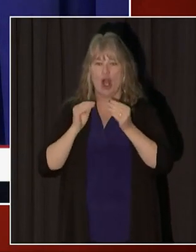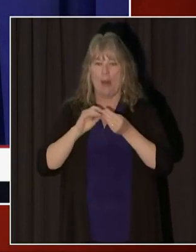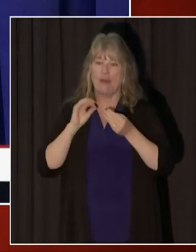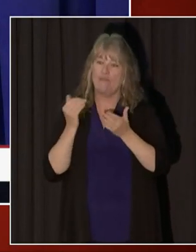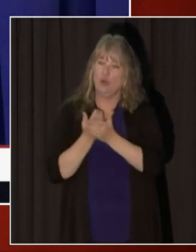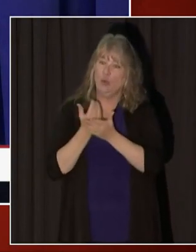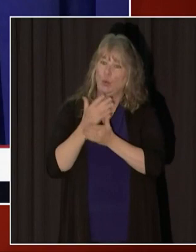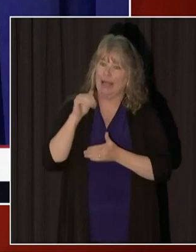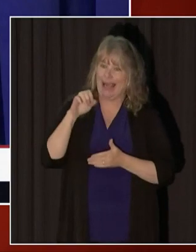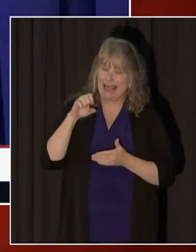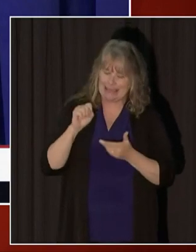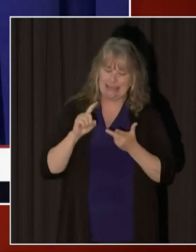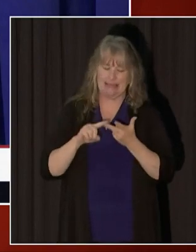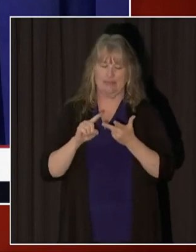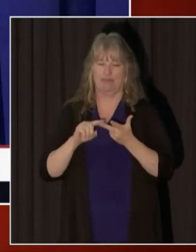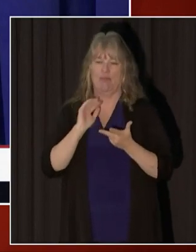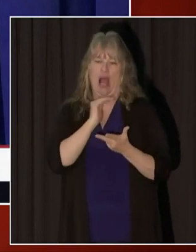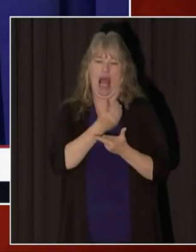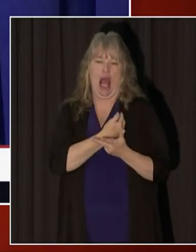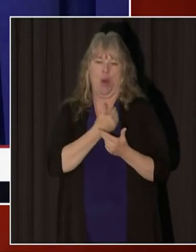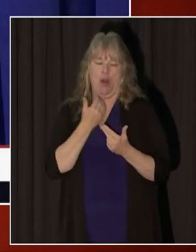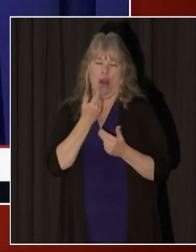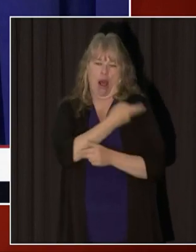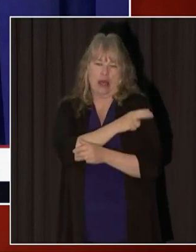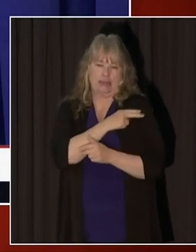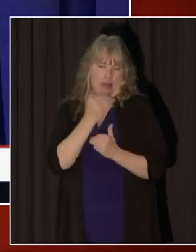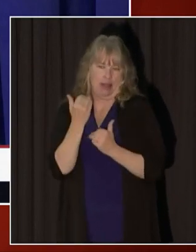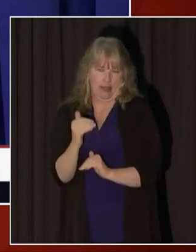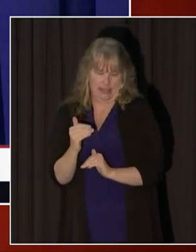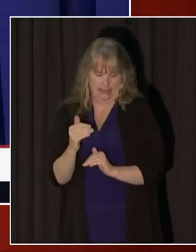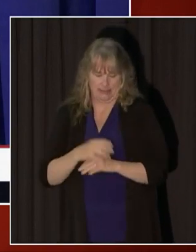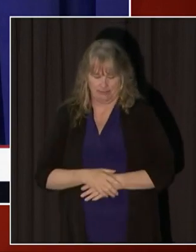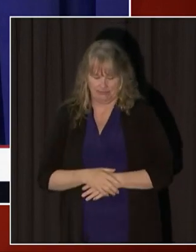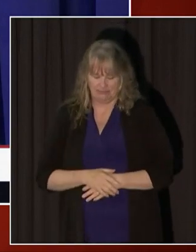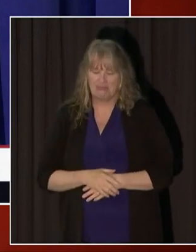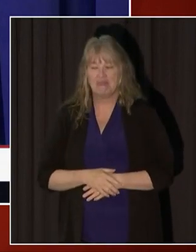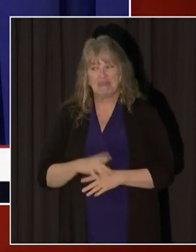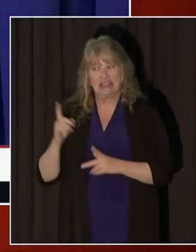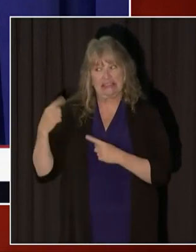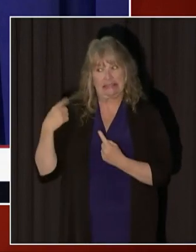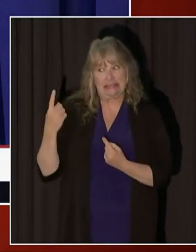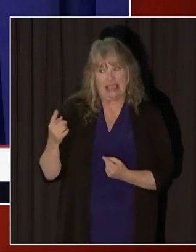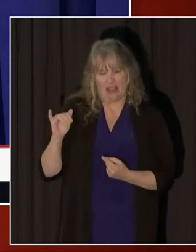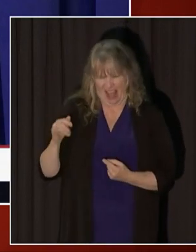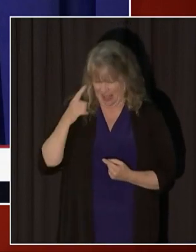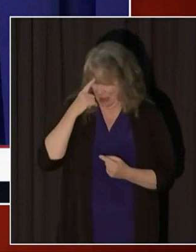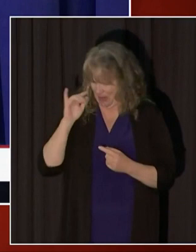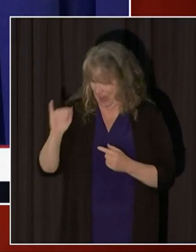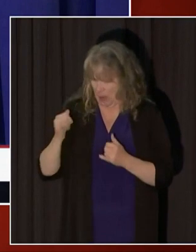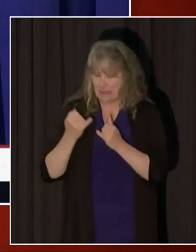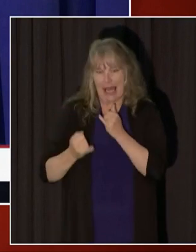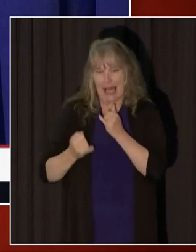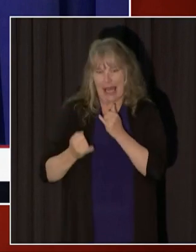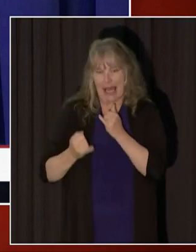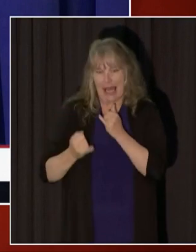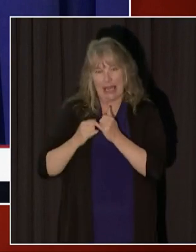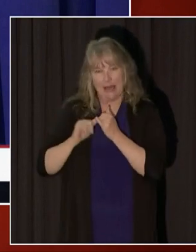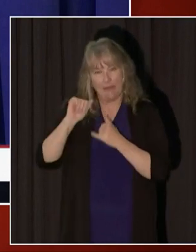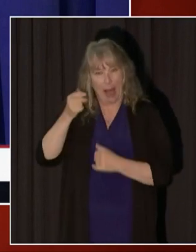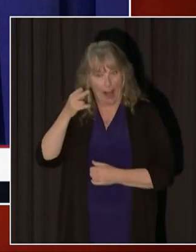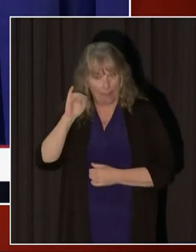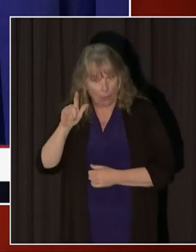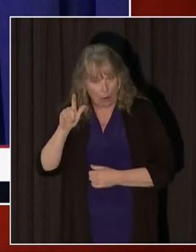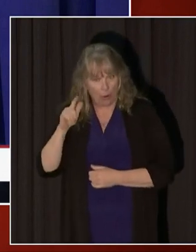hospital capacity. Since that time, a couple of weeks ago, I think it may have been the end of April, we've had